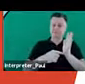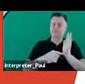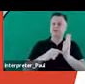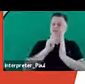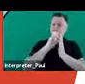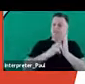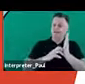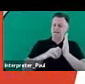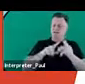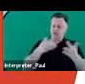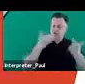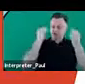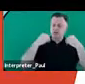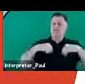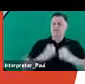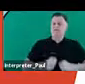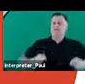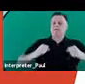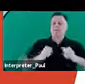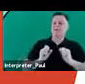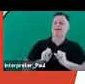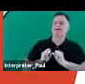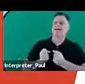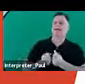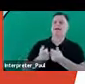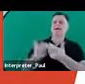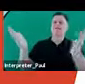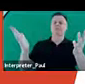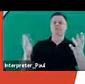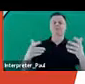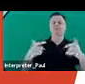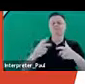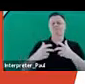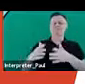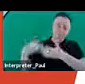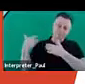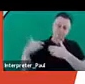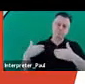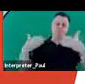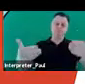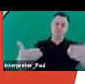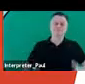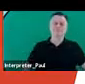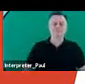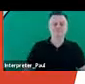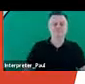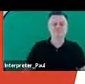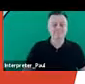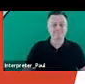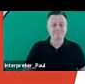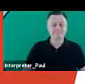put that out there. And it gets one of the worries, as it were, away for them. Now,